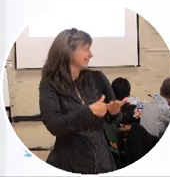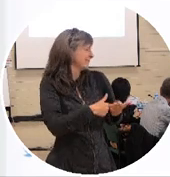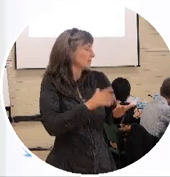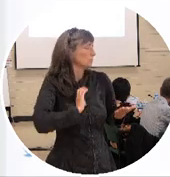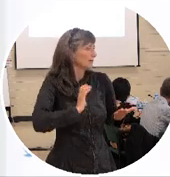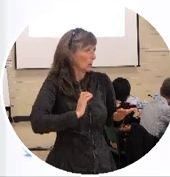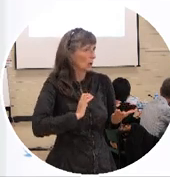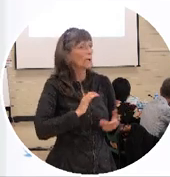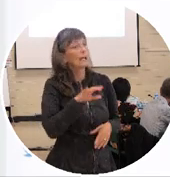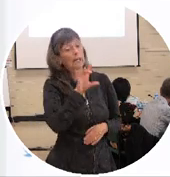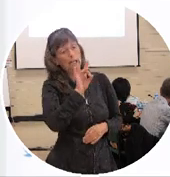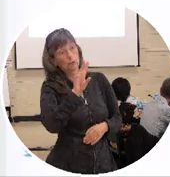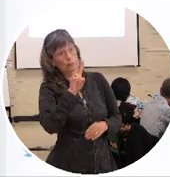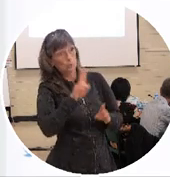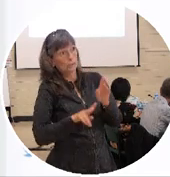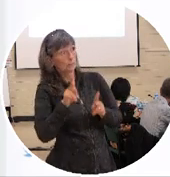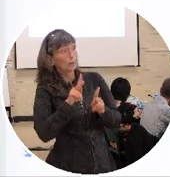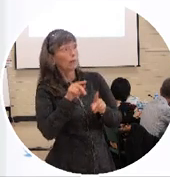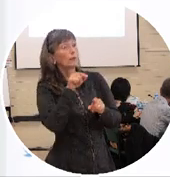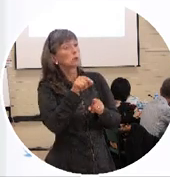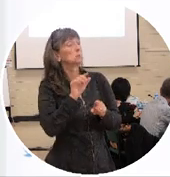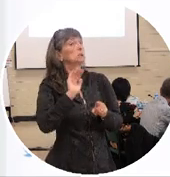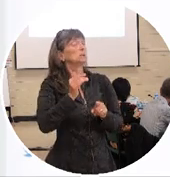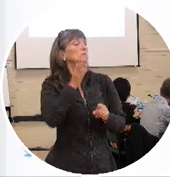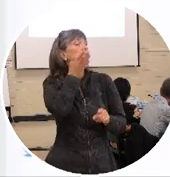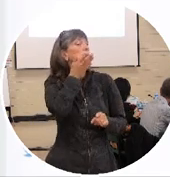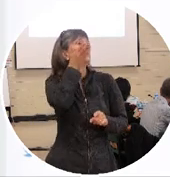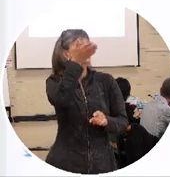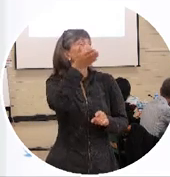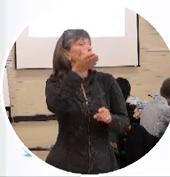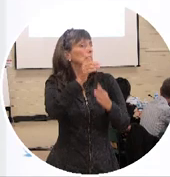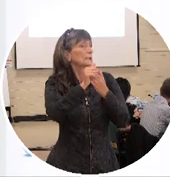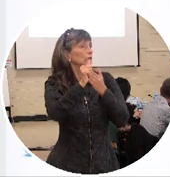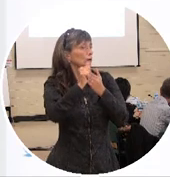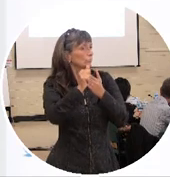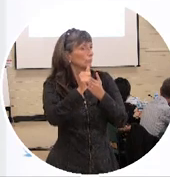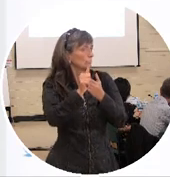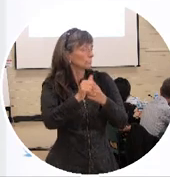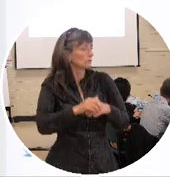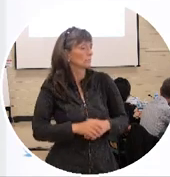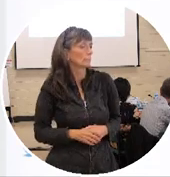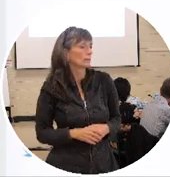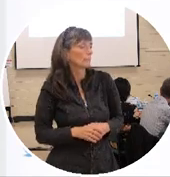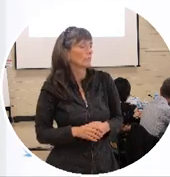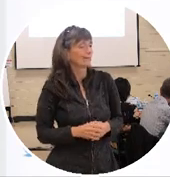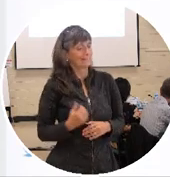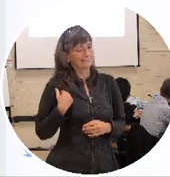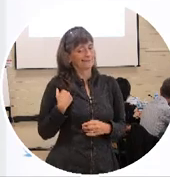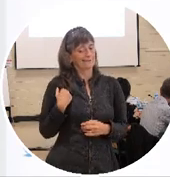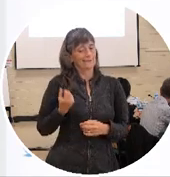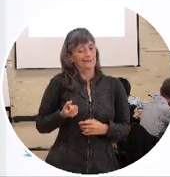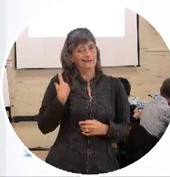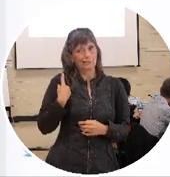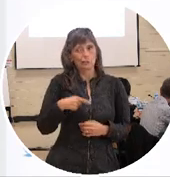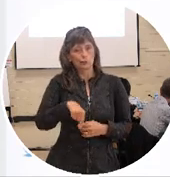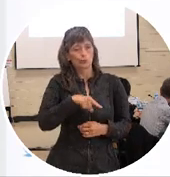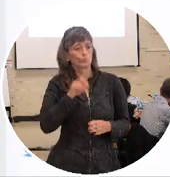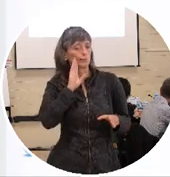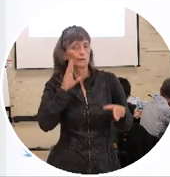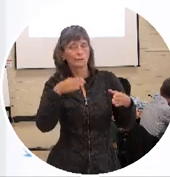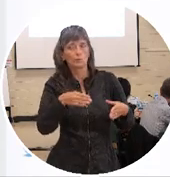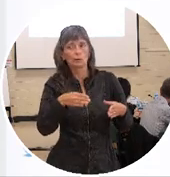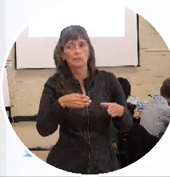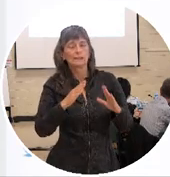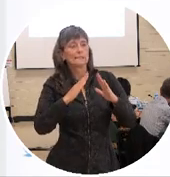82 individuals that are prospective future leaders in our system. This past year, we did a focus on assistant